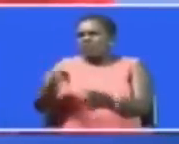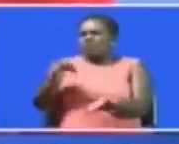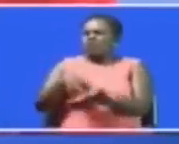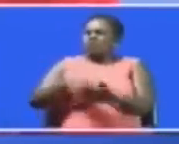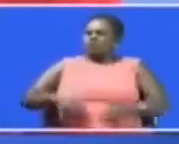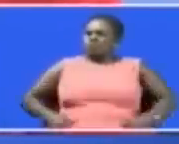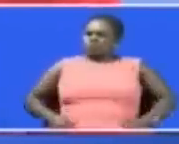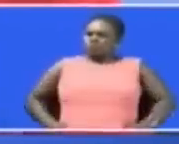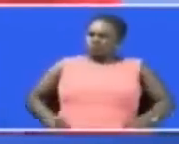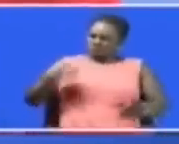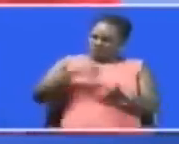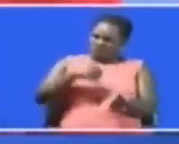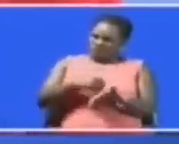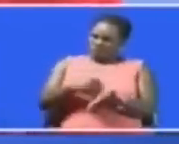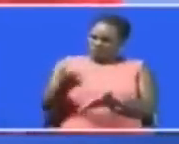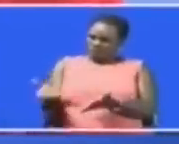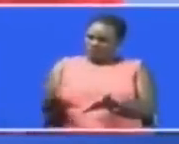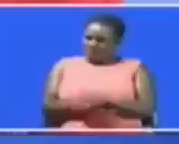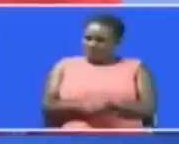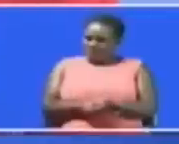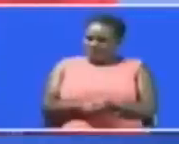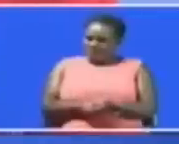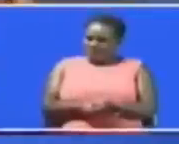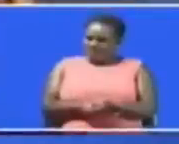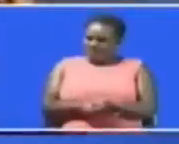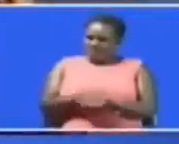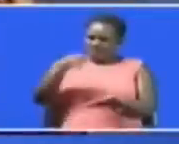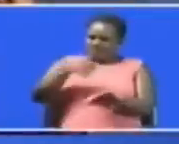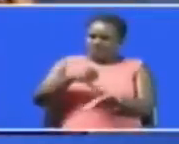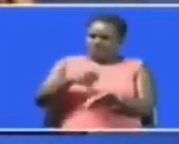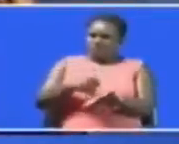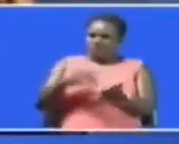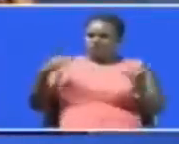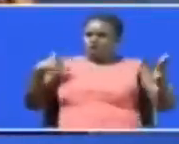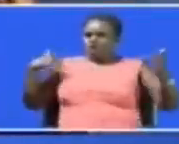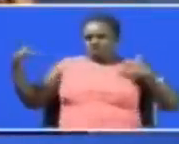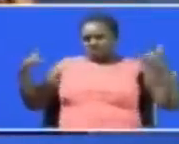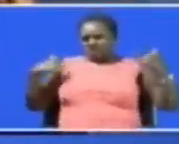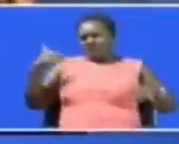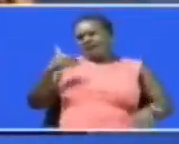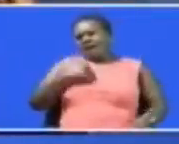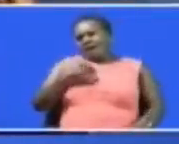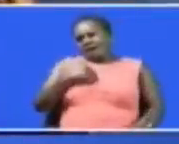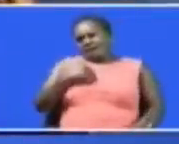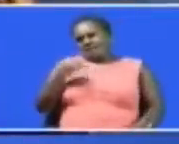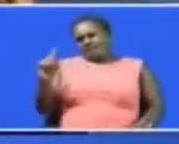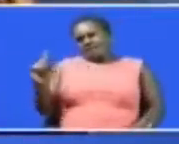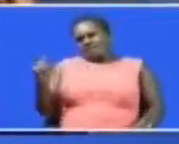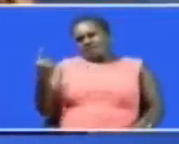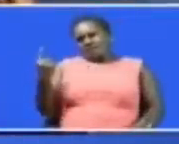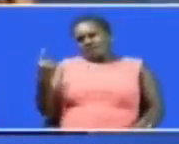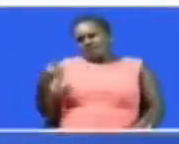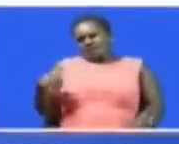situation. Is there an inclusivity concern there for you? There is an inclusivity concern. First of all,